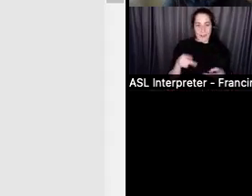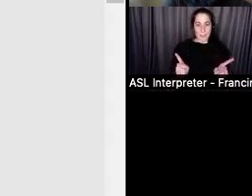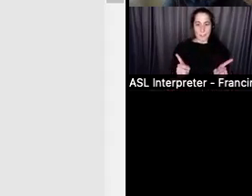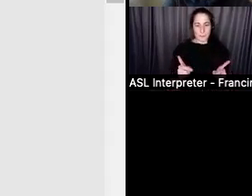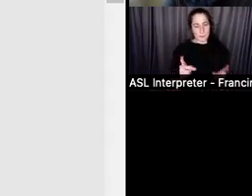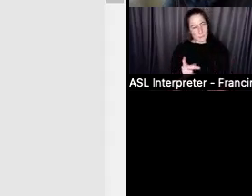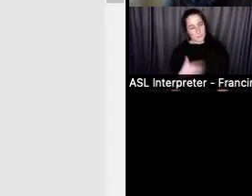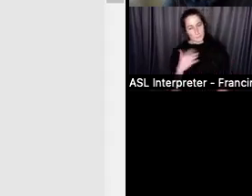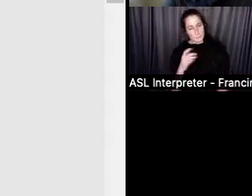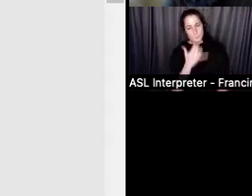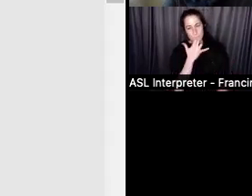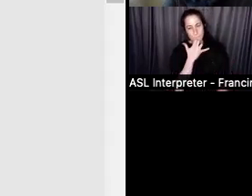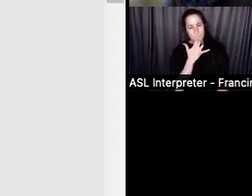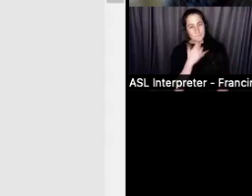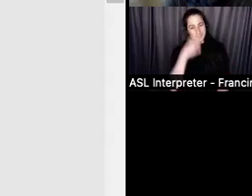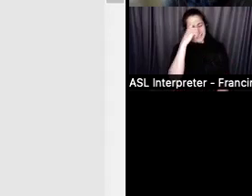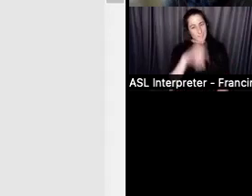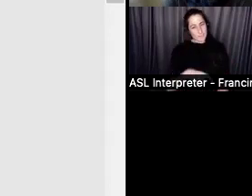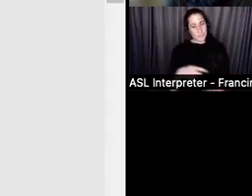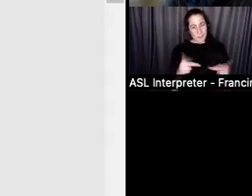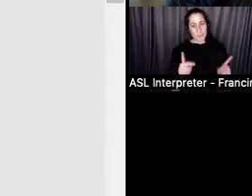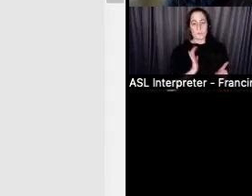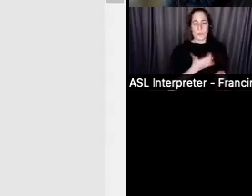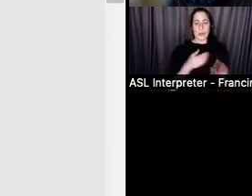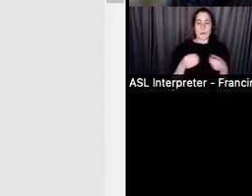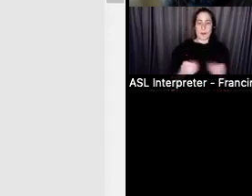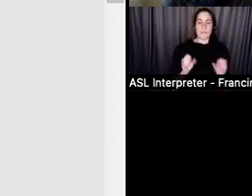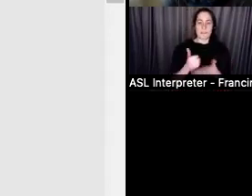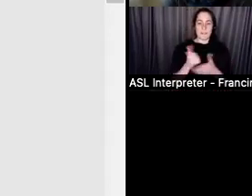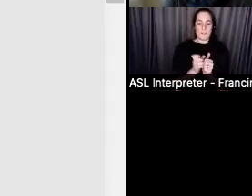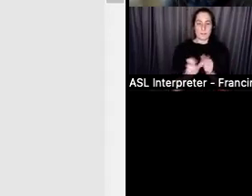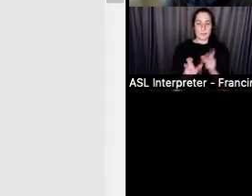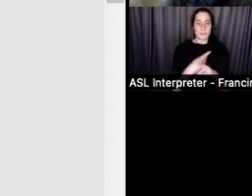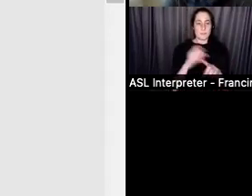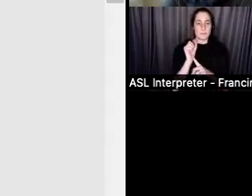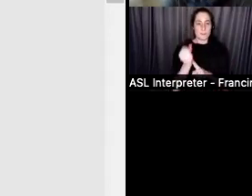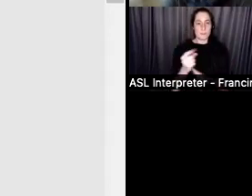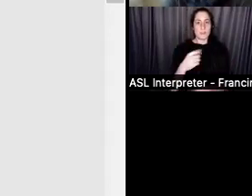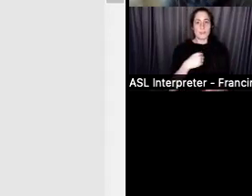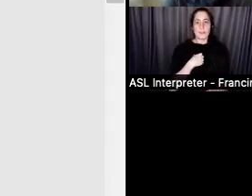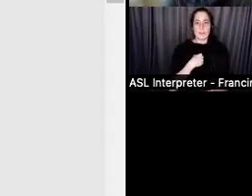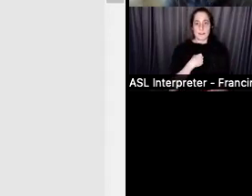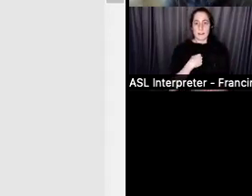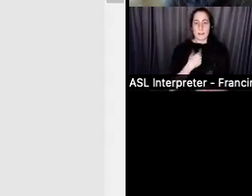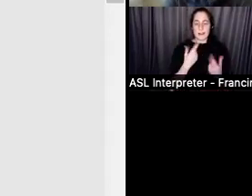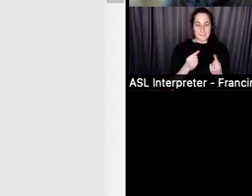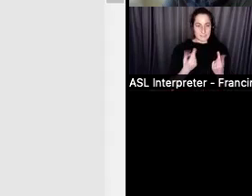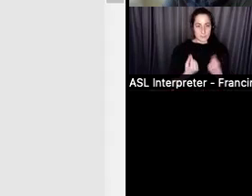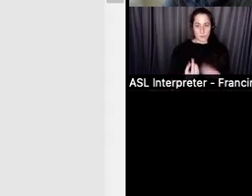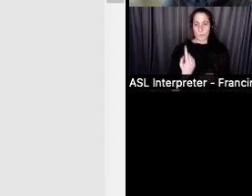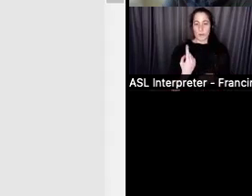I feel like I should be. Our office can also help with those type of situations. I did successfully win a fair hearing for somebody